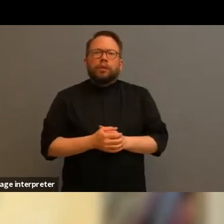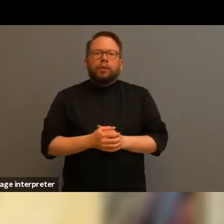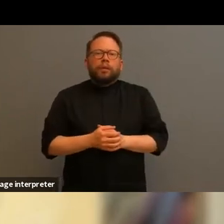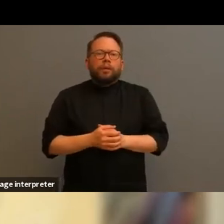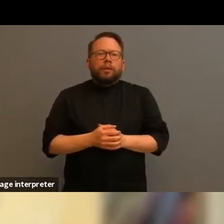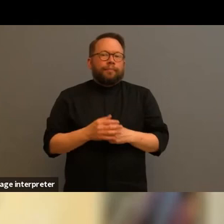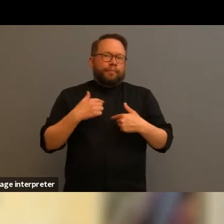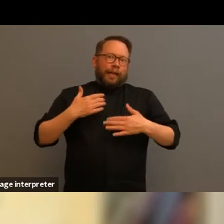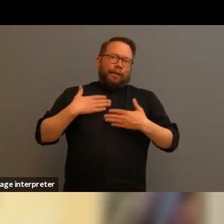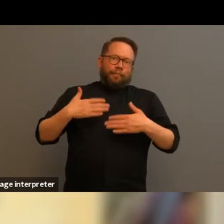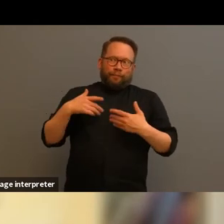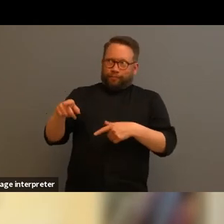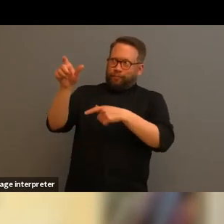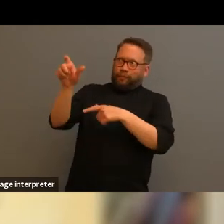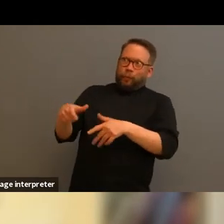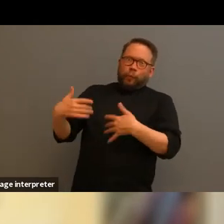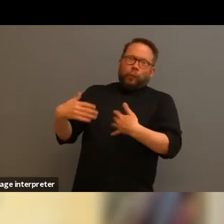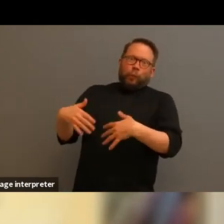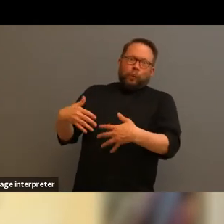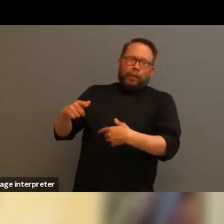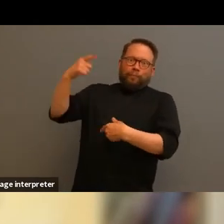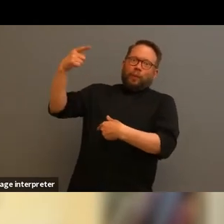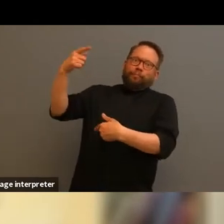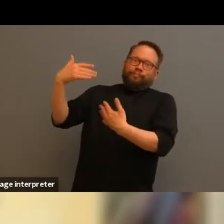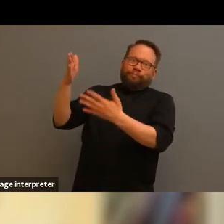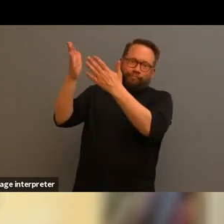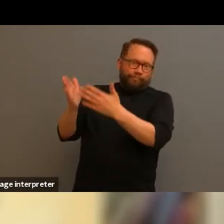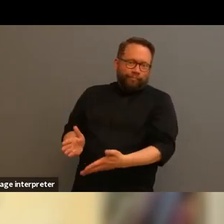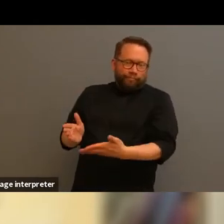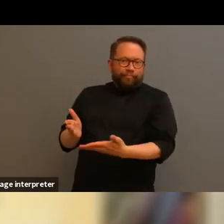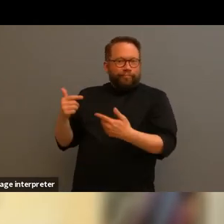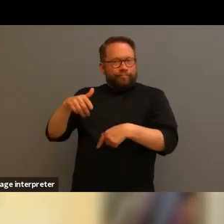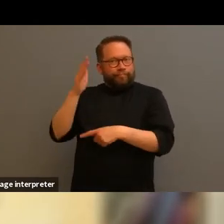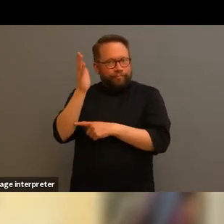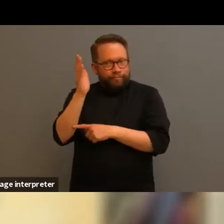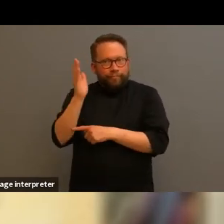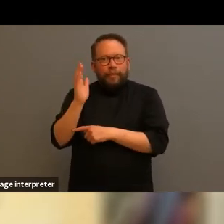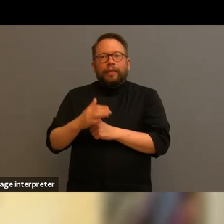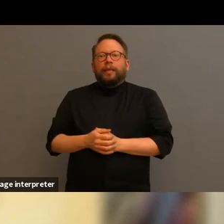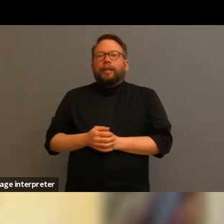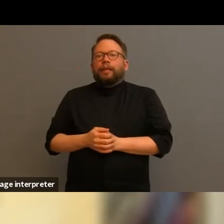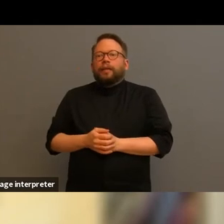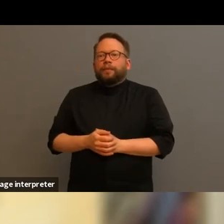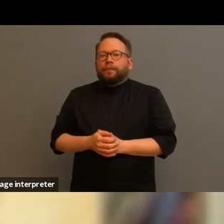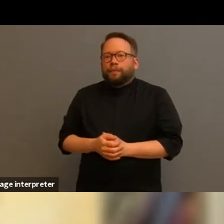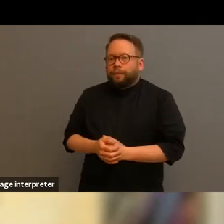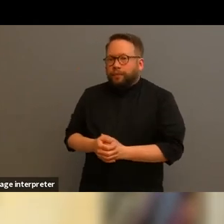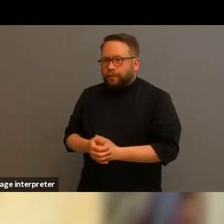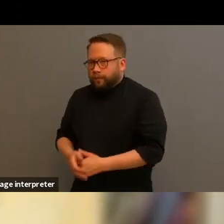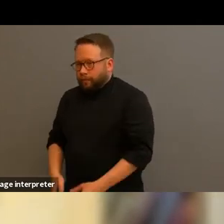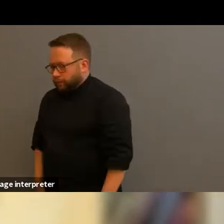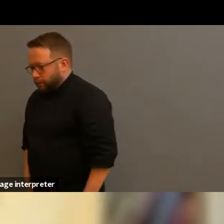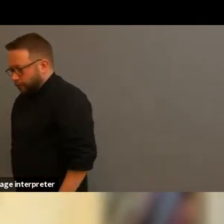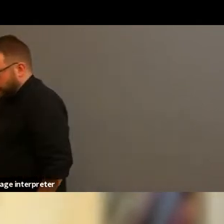the European Union, and Mrs. Immaculada Pereira. You've been working very committed and